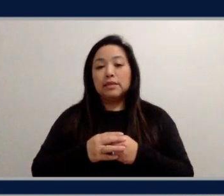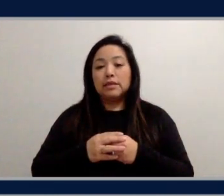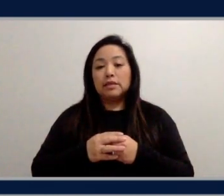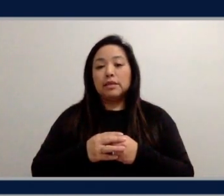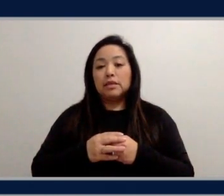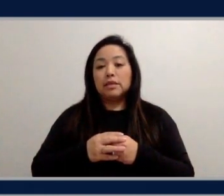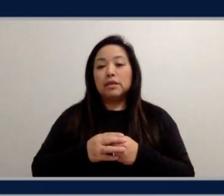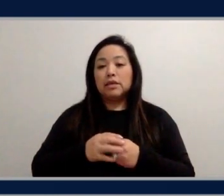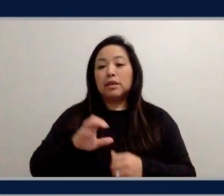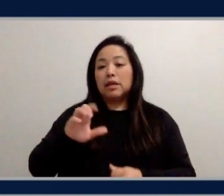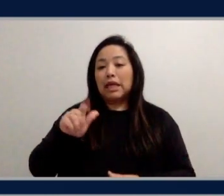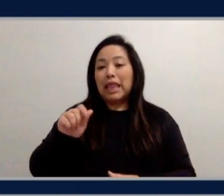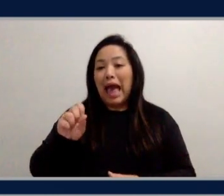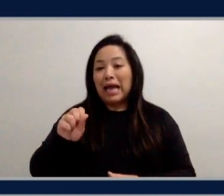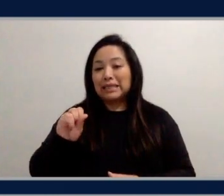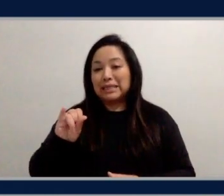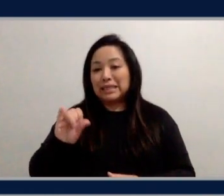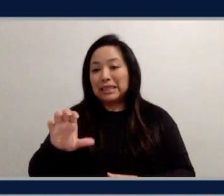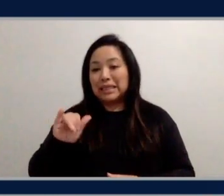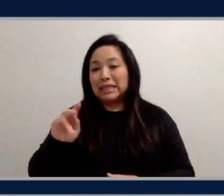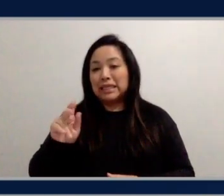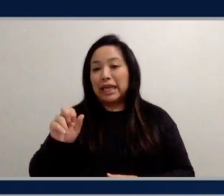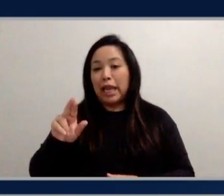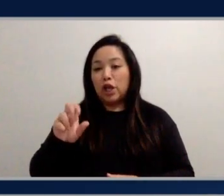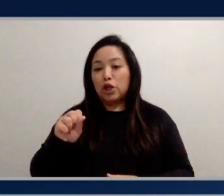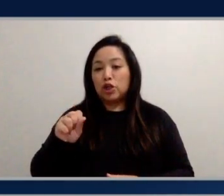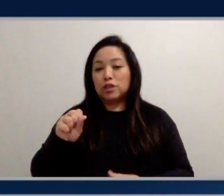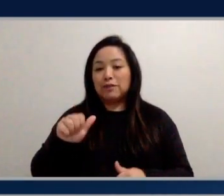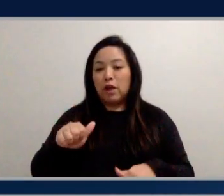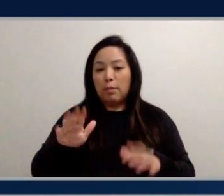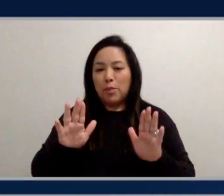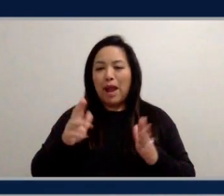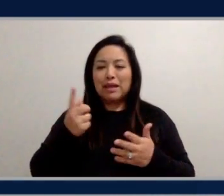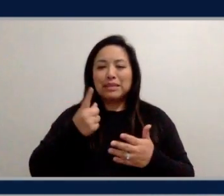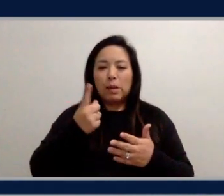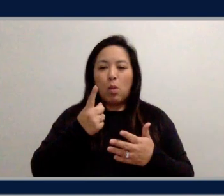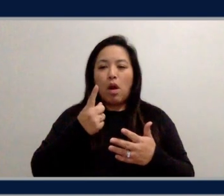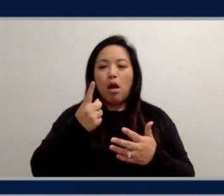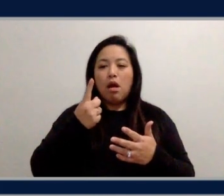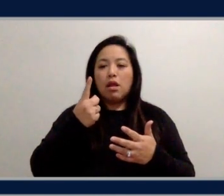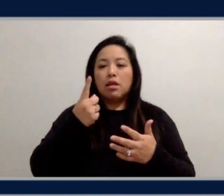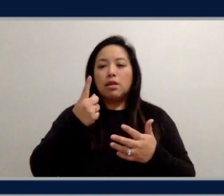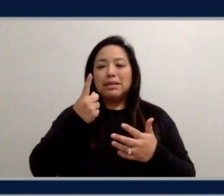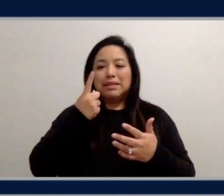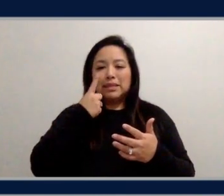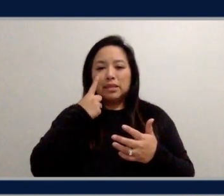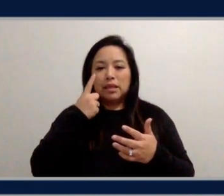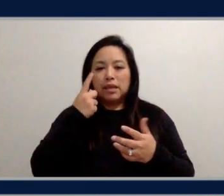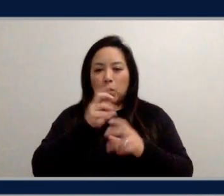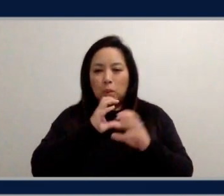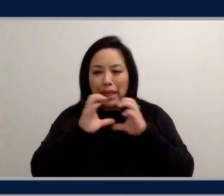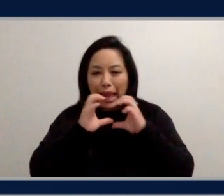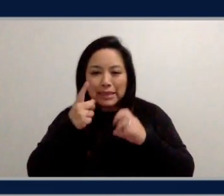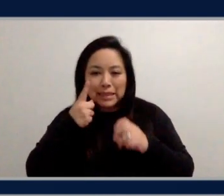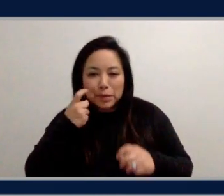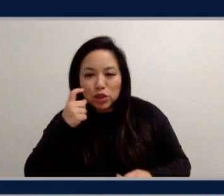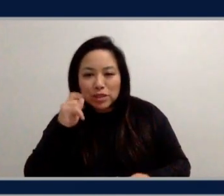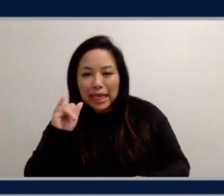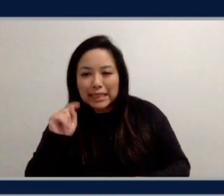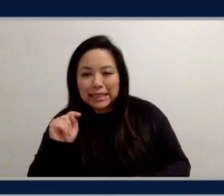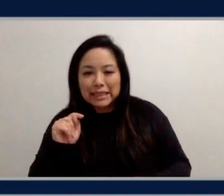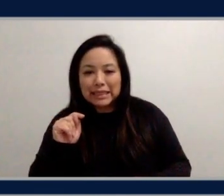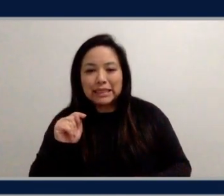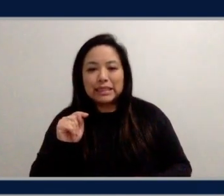of compromise. For example, hey, someone communicated from a suspicious IP that were likely flagged. But it can also